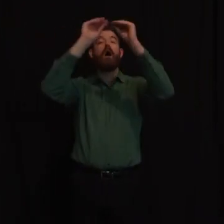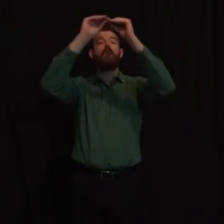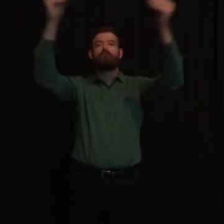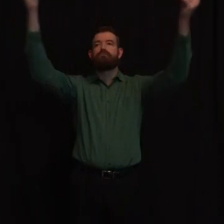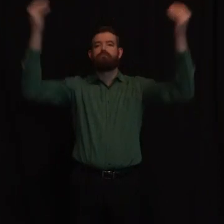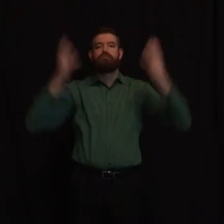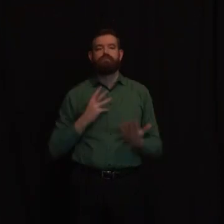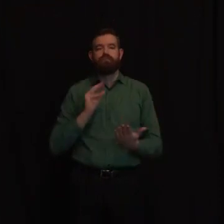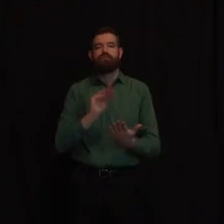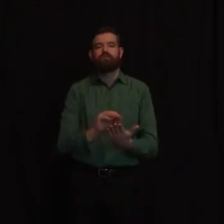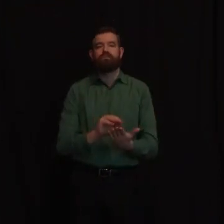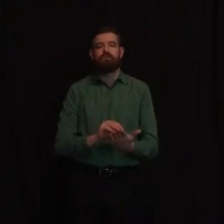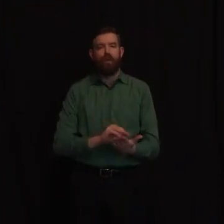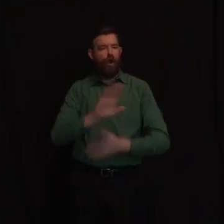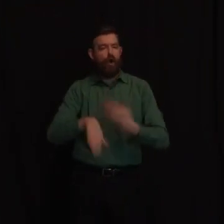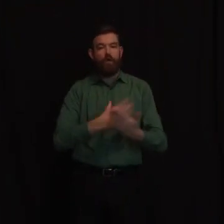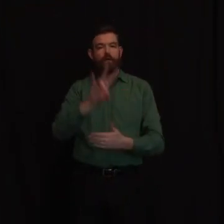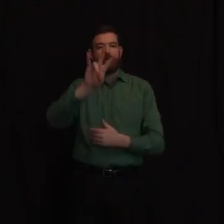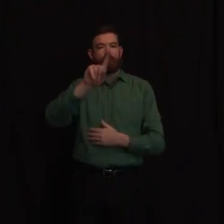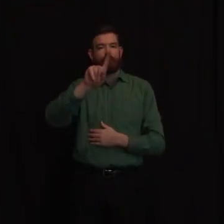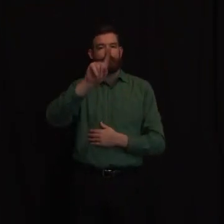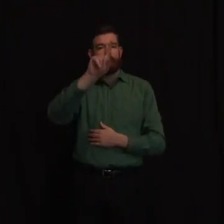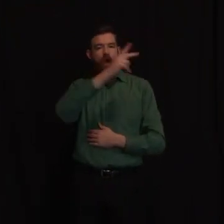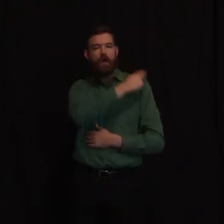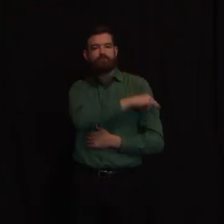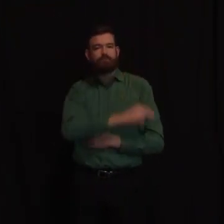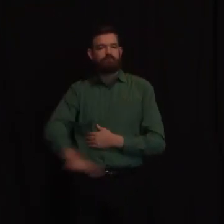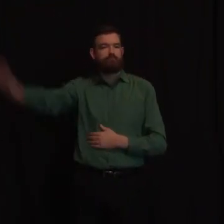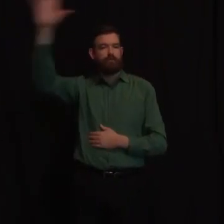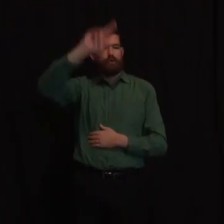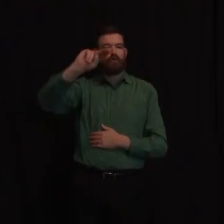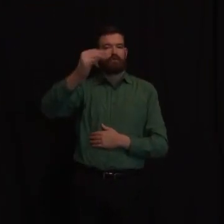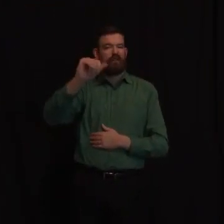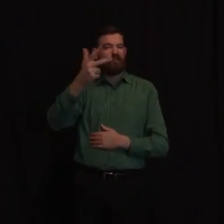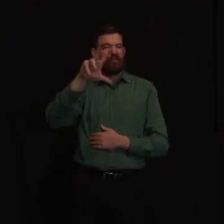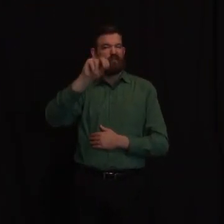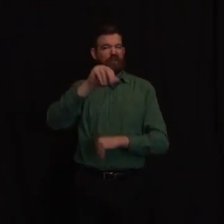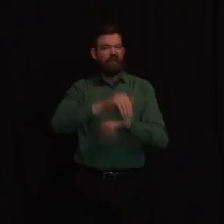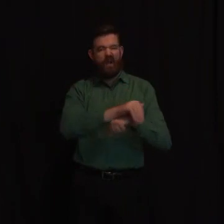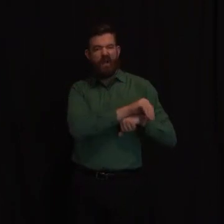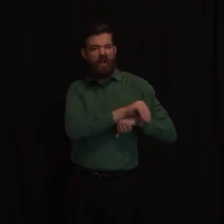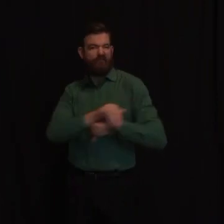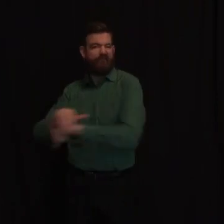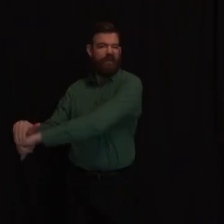in the state. And I can actually show you our graphs on that.